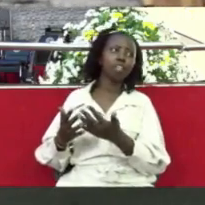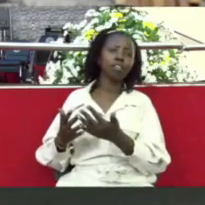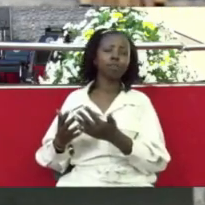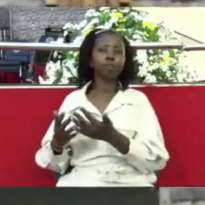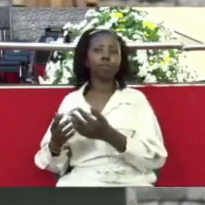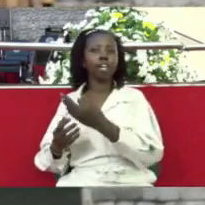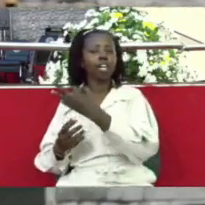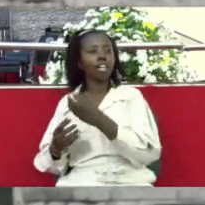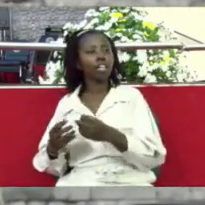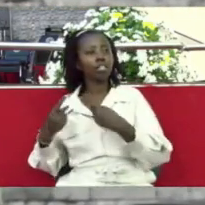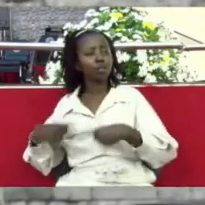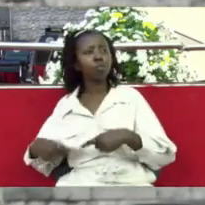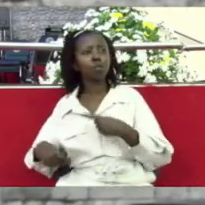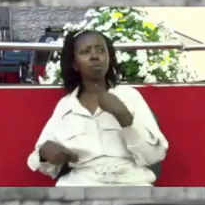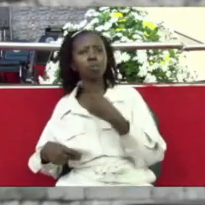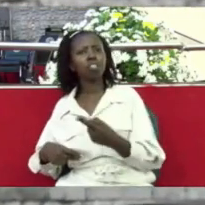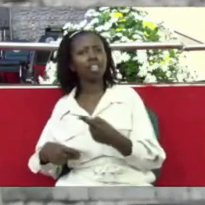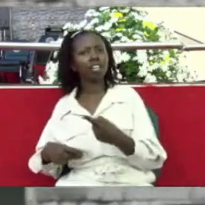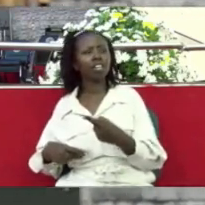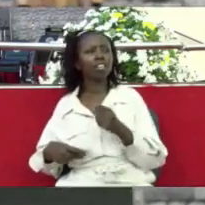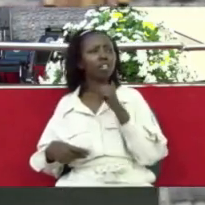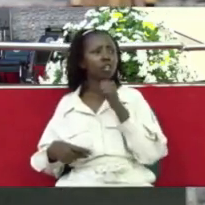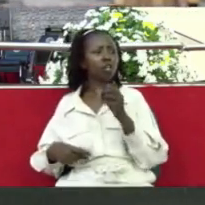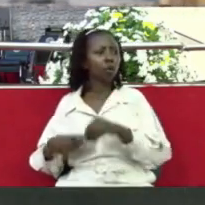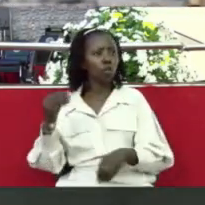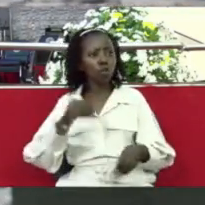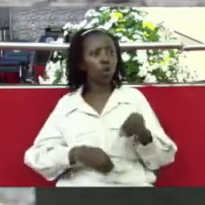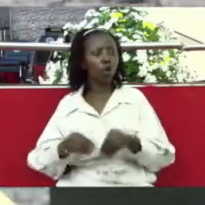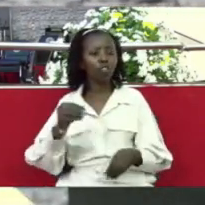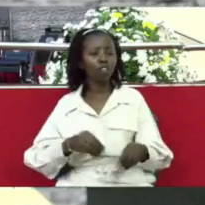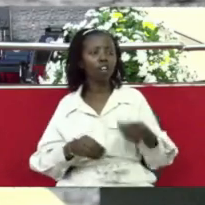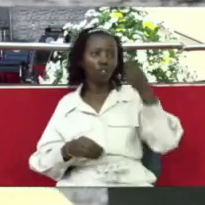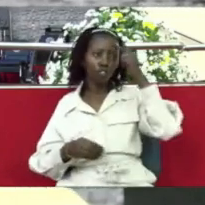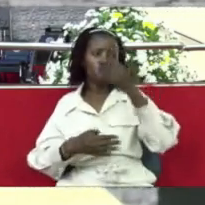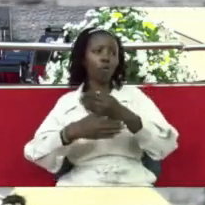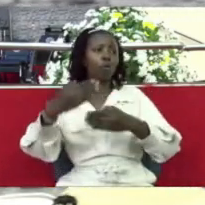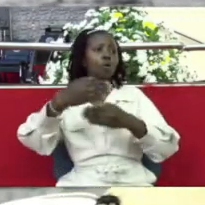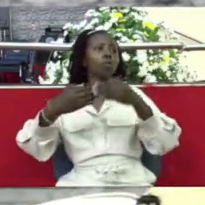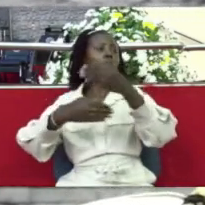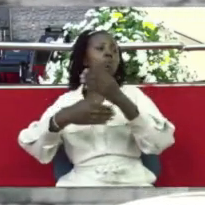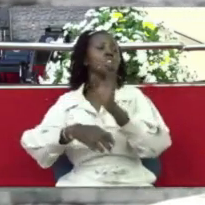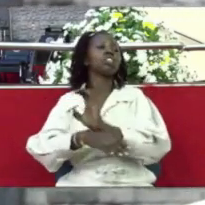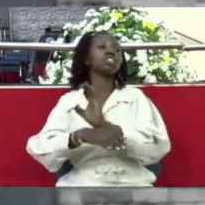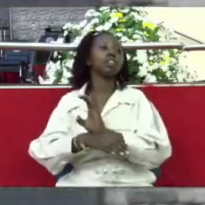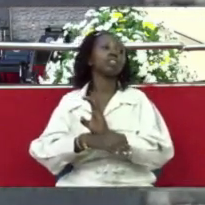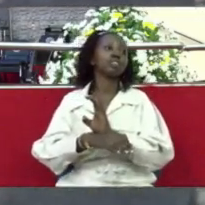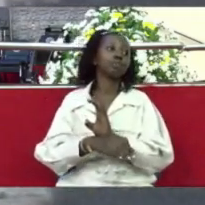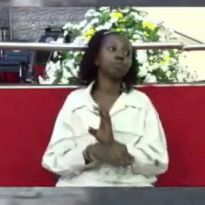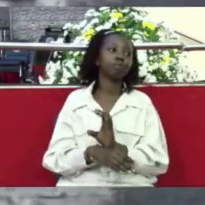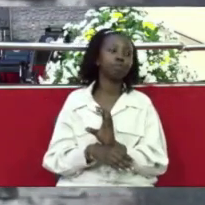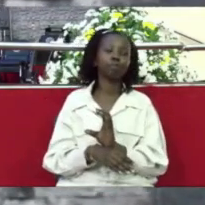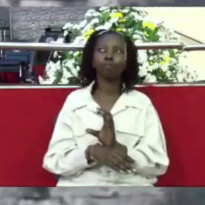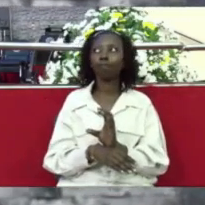that said they had not participated in the brick buying that we did a few weeks ago. Ambao walikiri kwamba